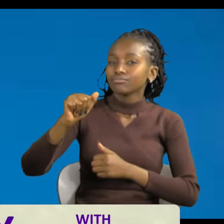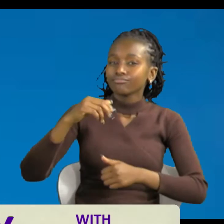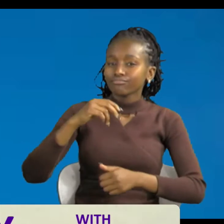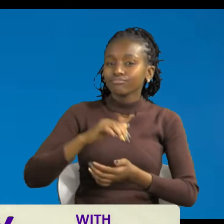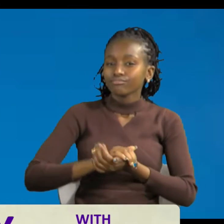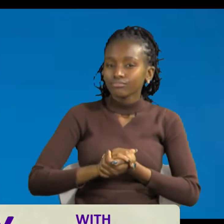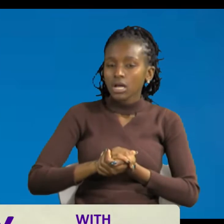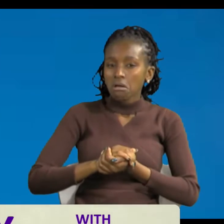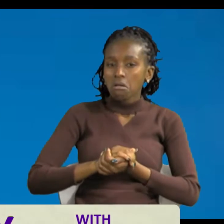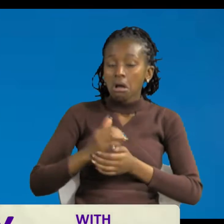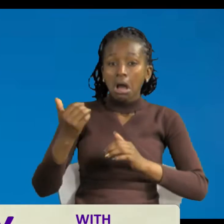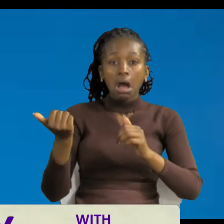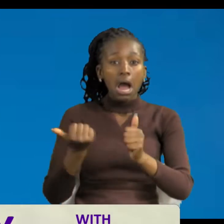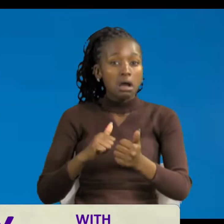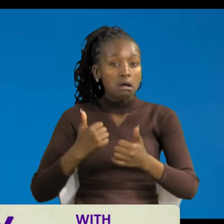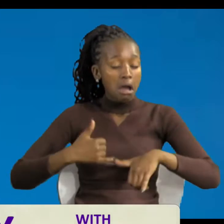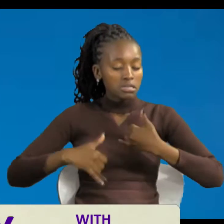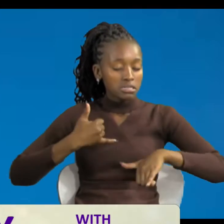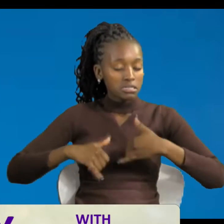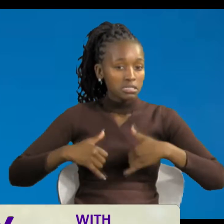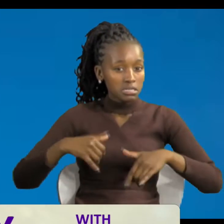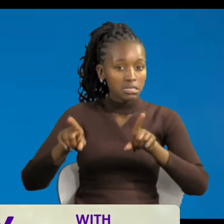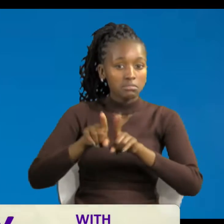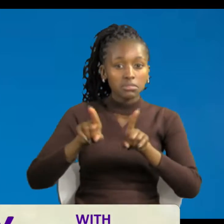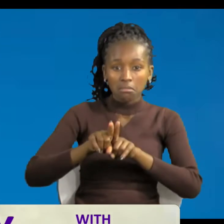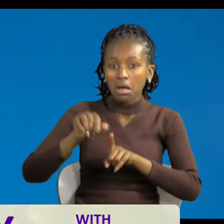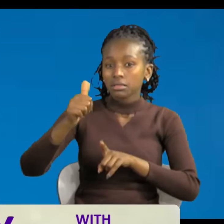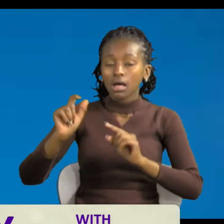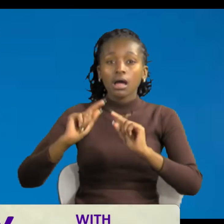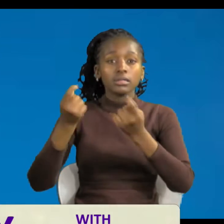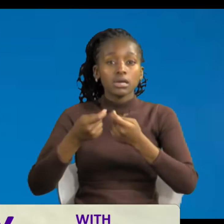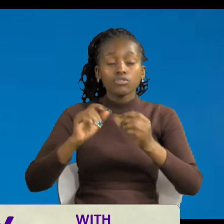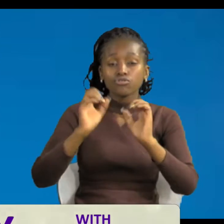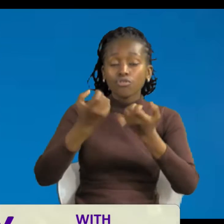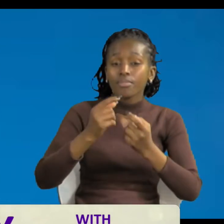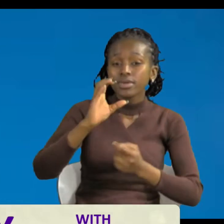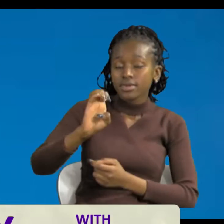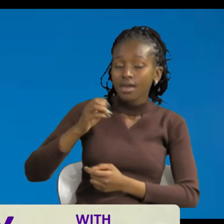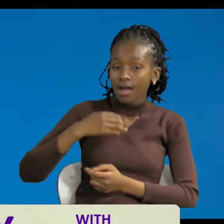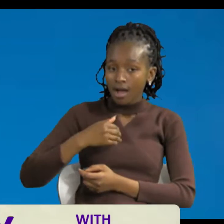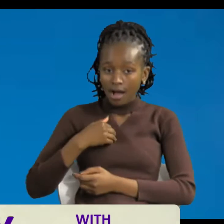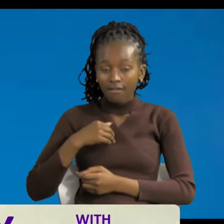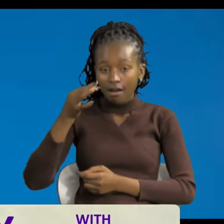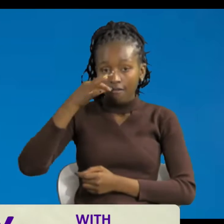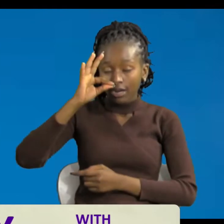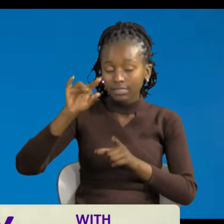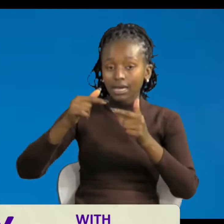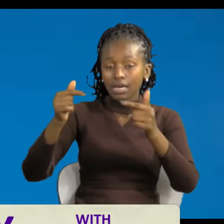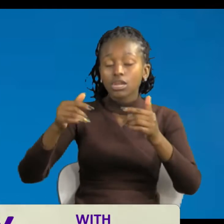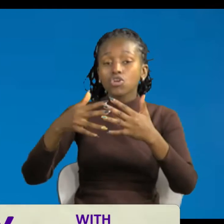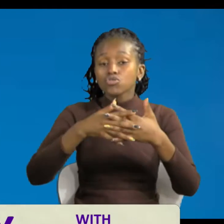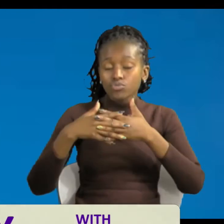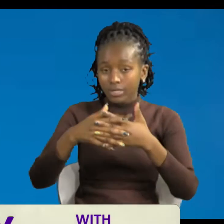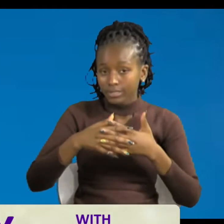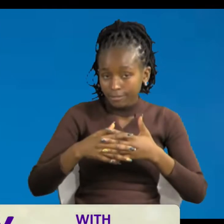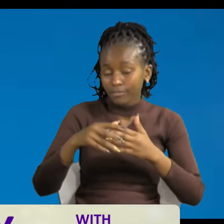1 with 6 points. So far, the Group E, we have France and United States, with France having 9 points and